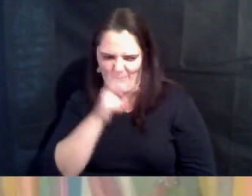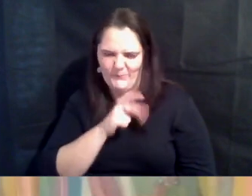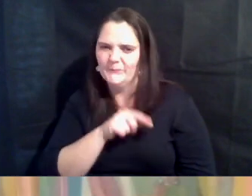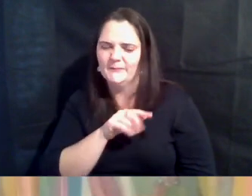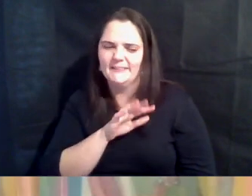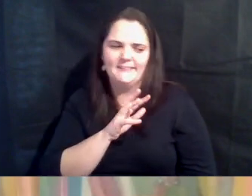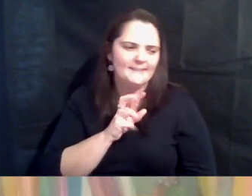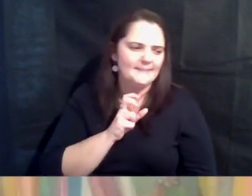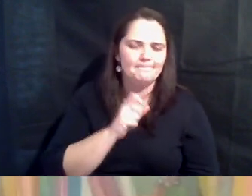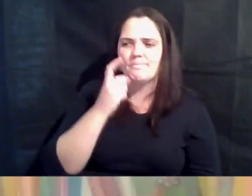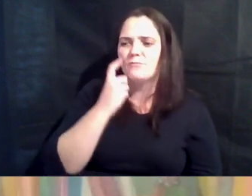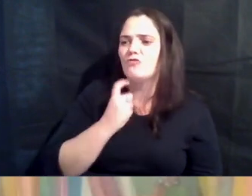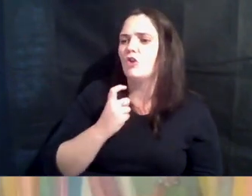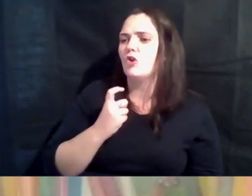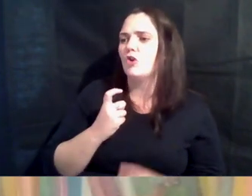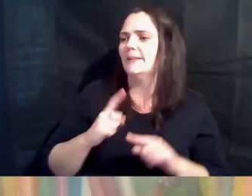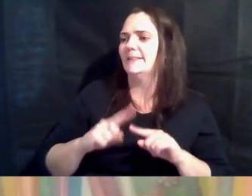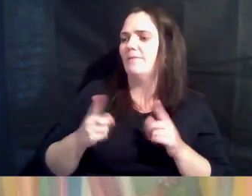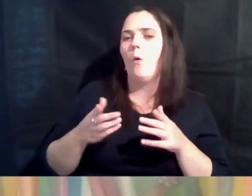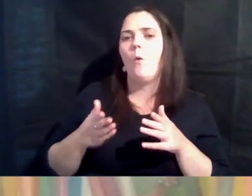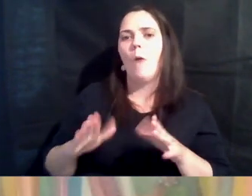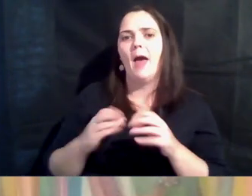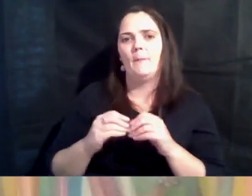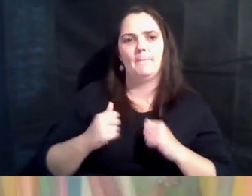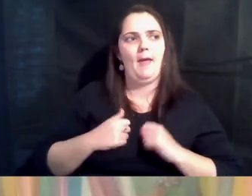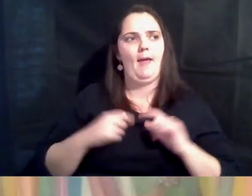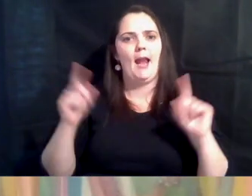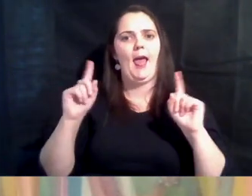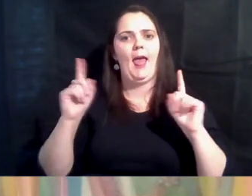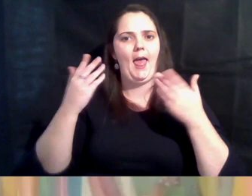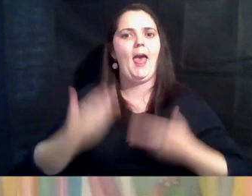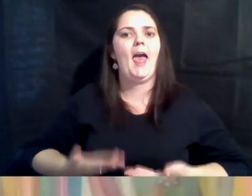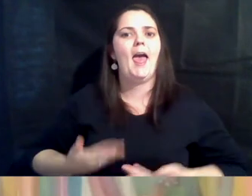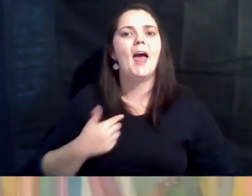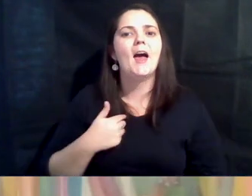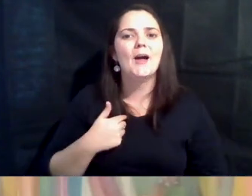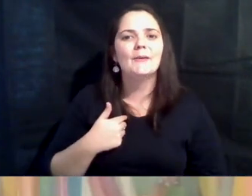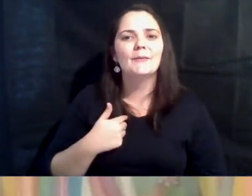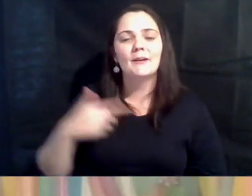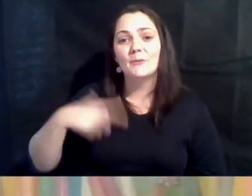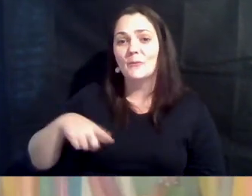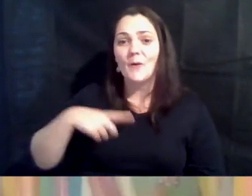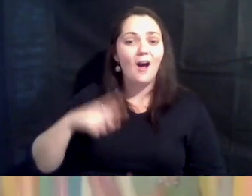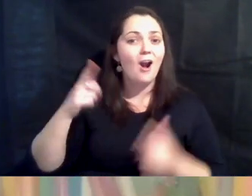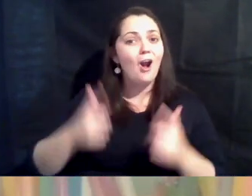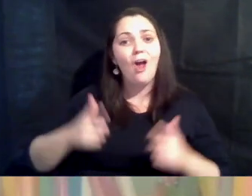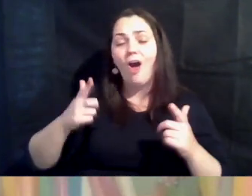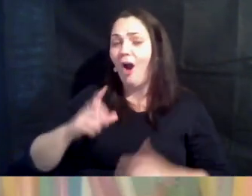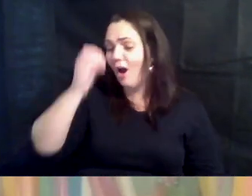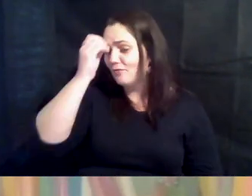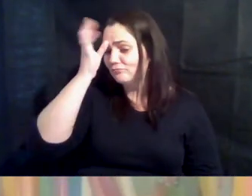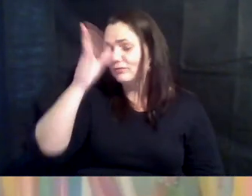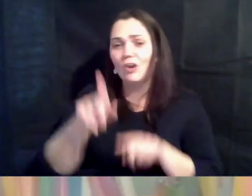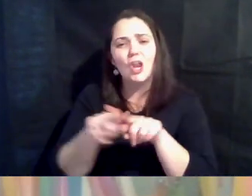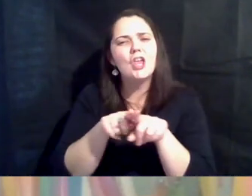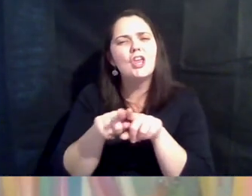recreate it with with my current self, because I understand that you learn so much just through the passing